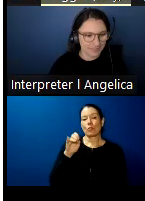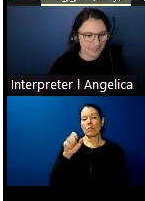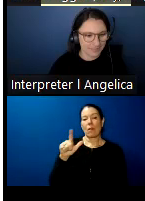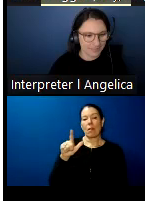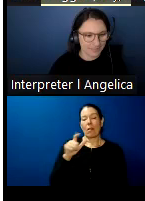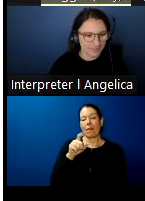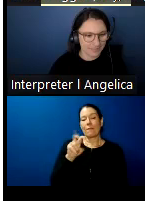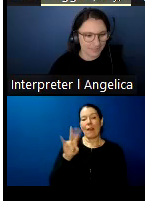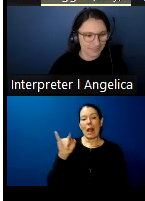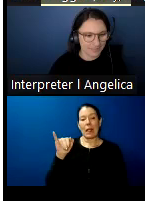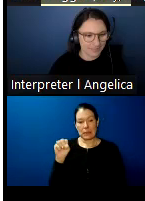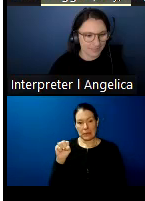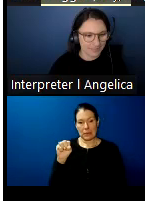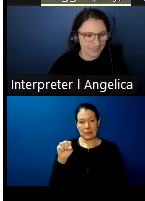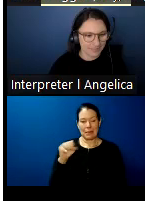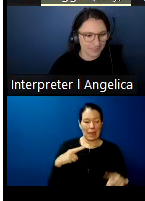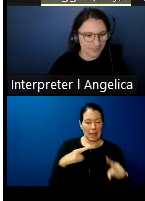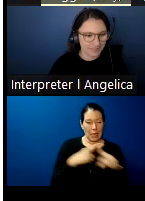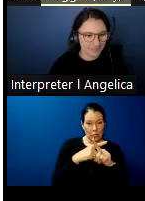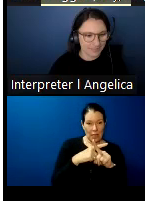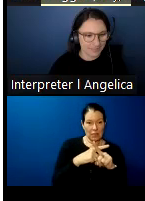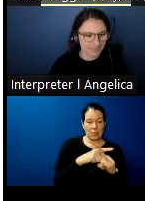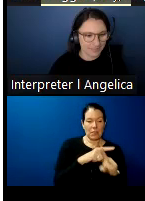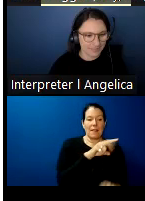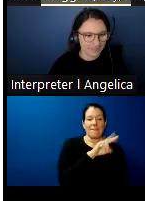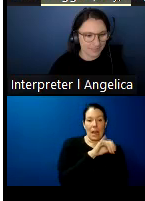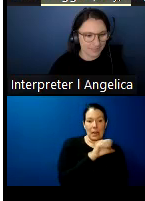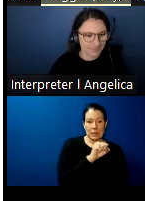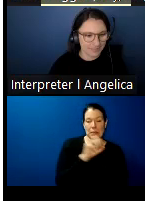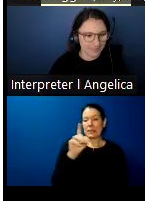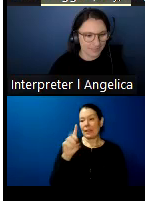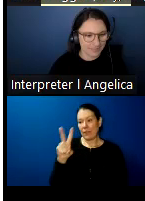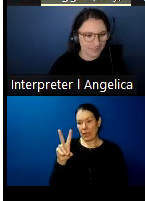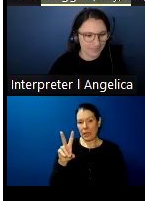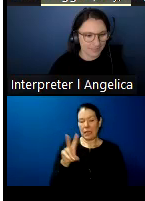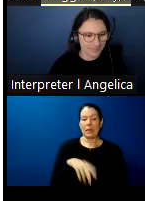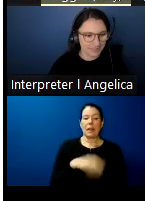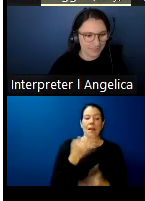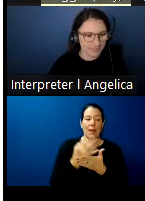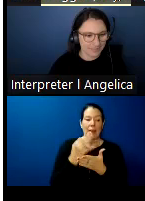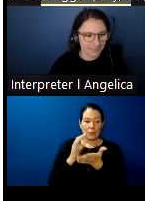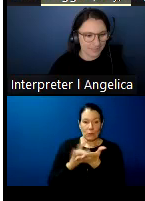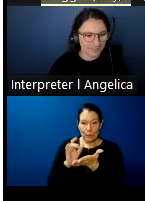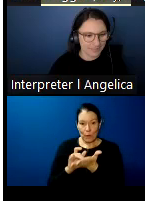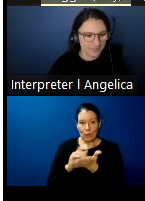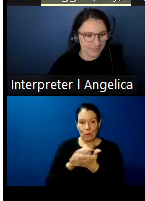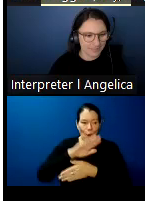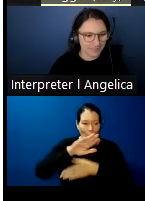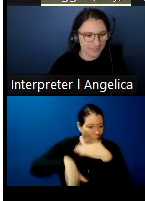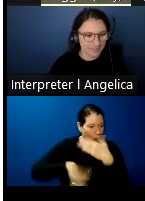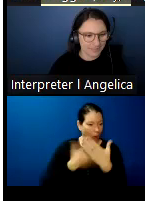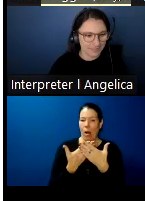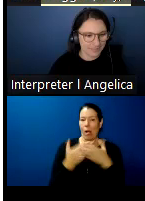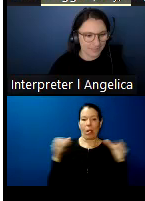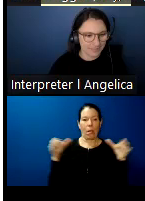intersection of interpersonal sexual violence, domestic violence, and financial abuse are all coming together in